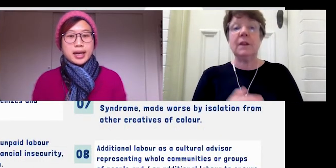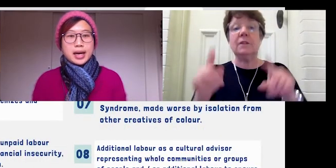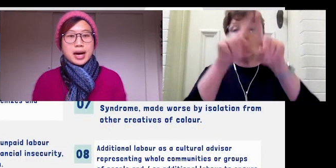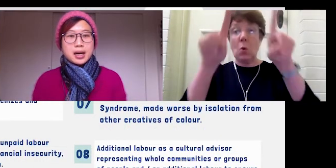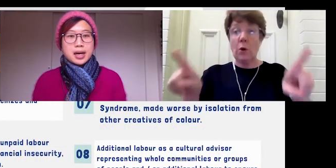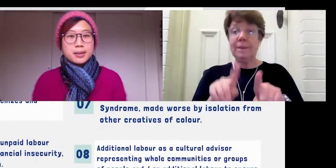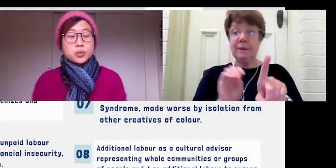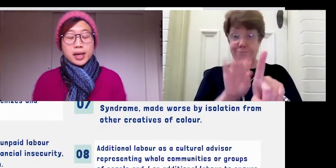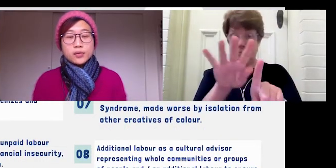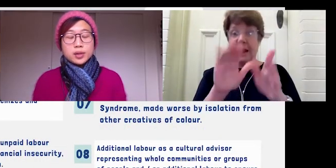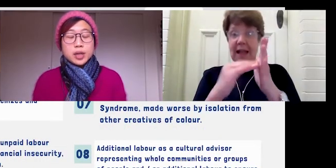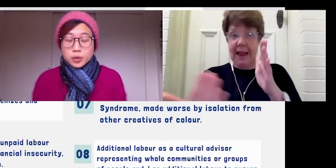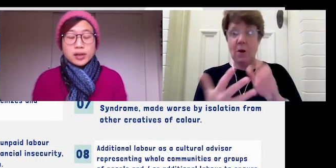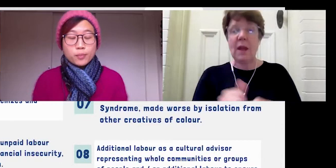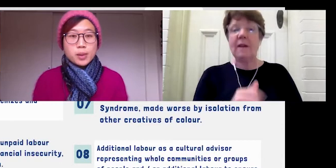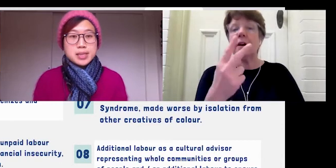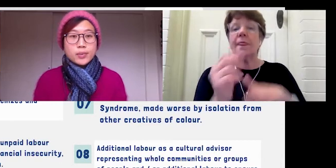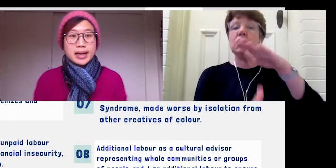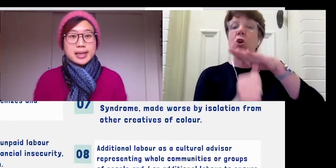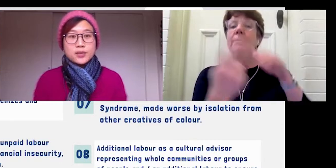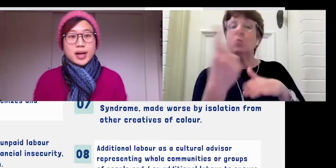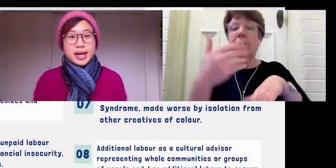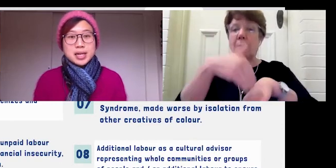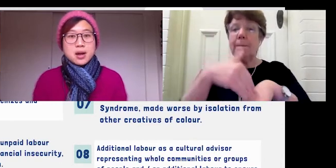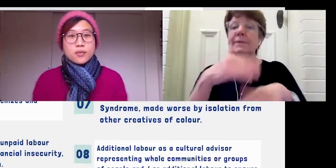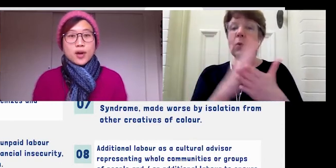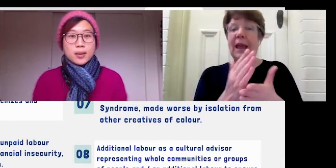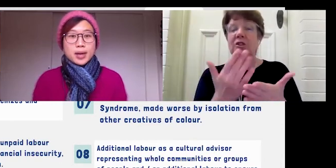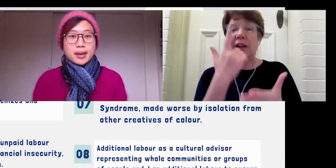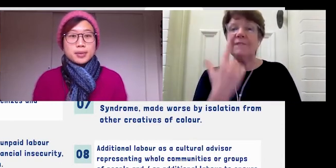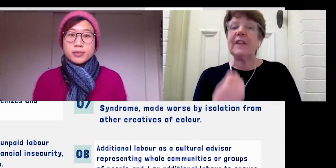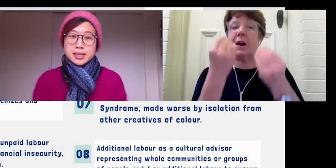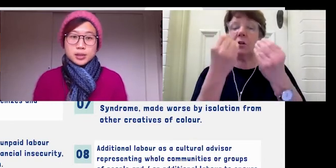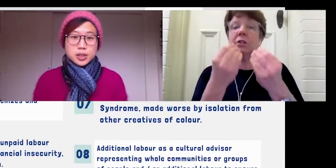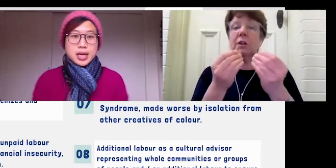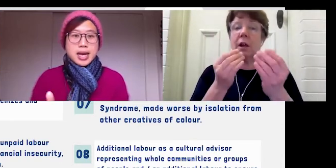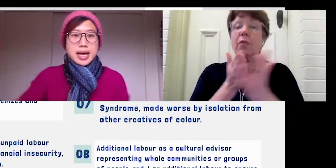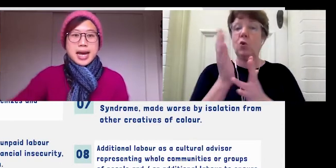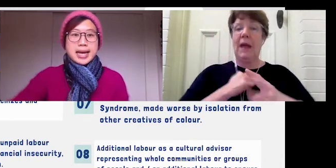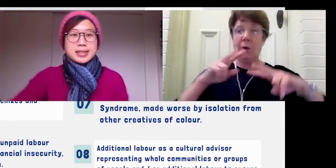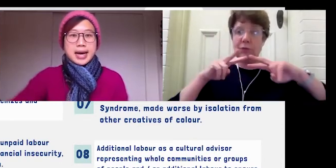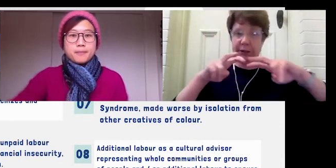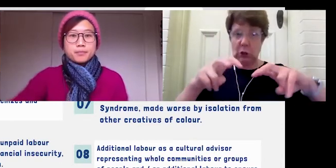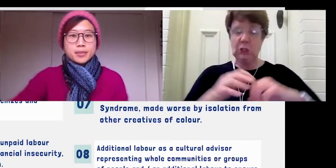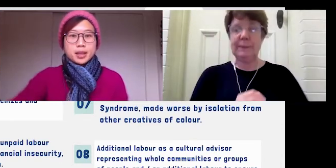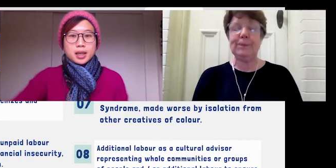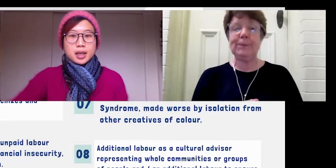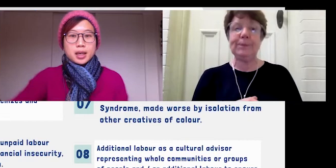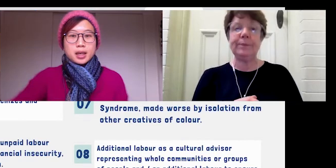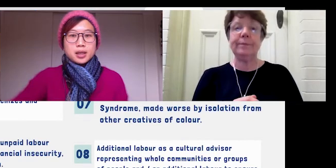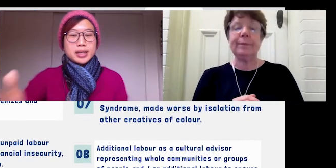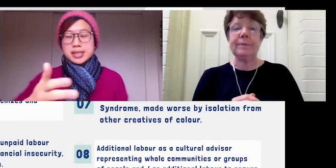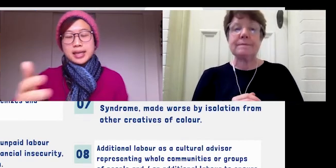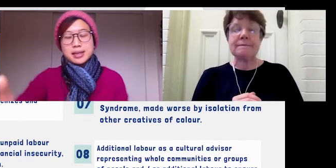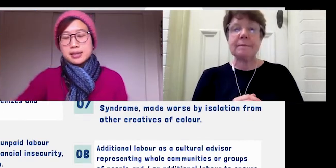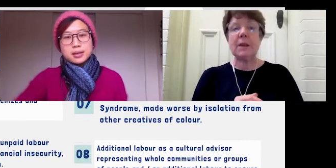here are top 12 problems that we identified from the research. And